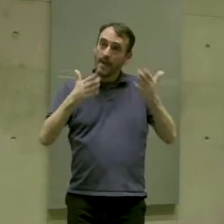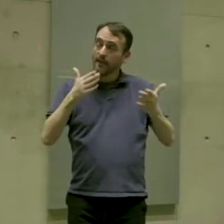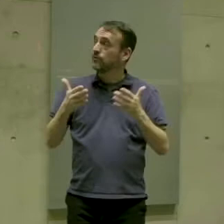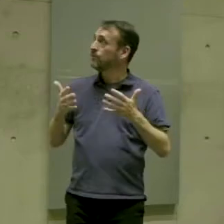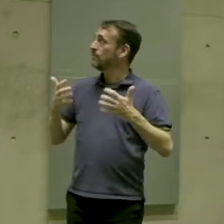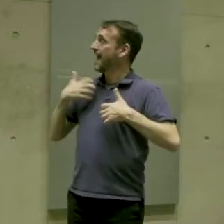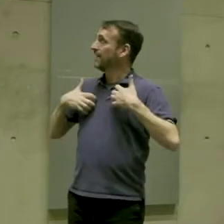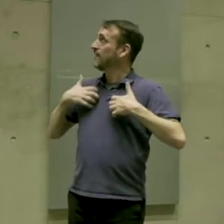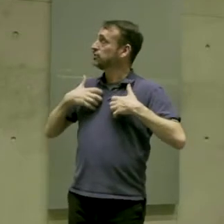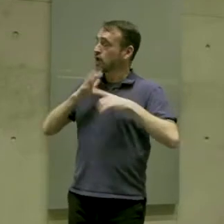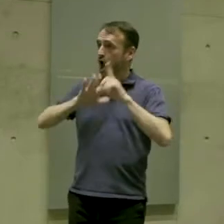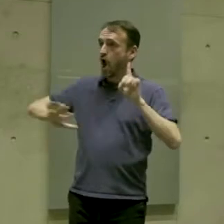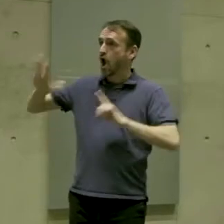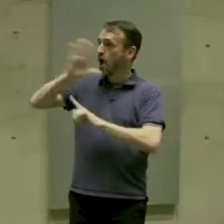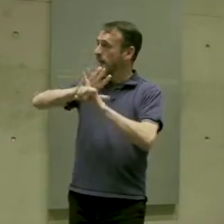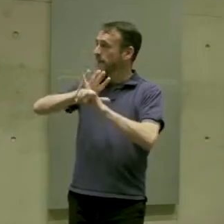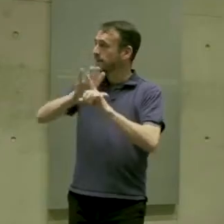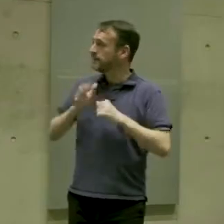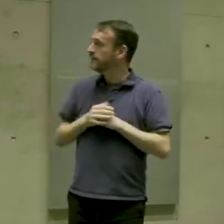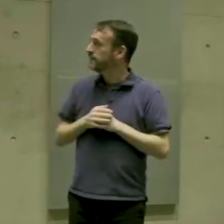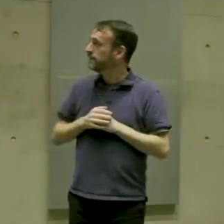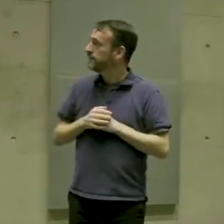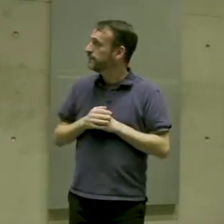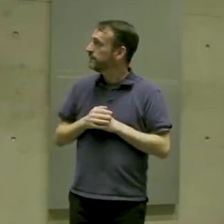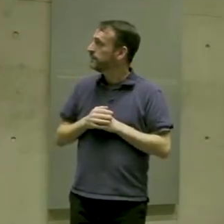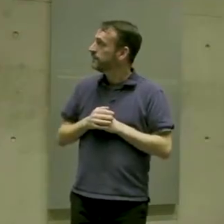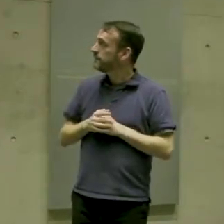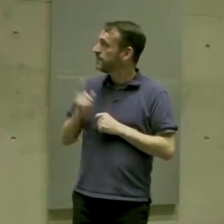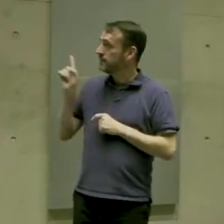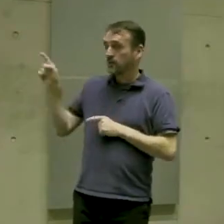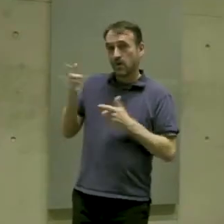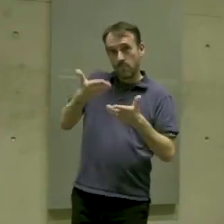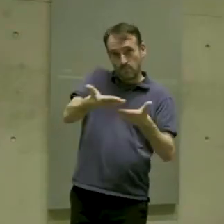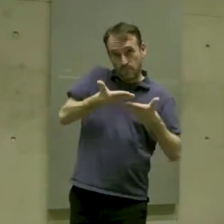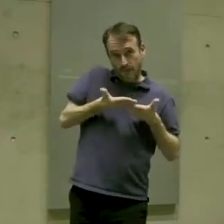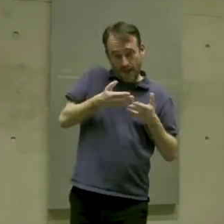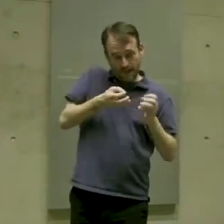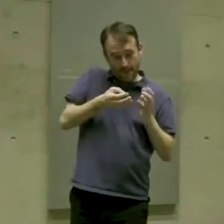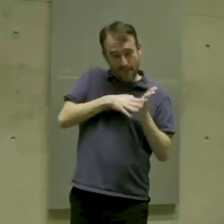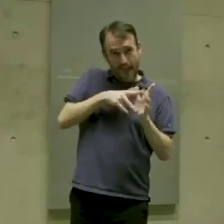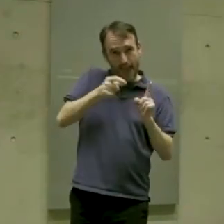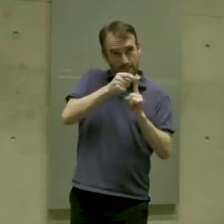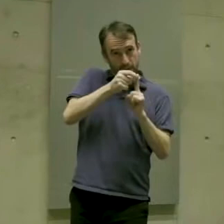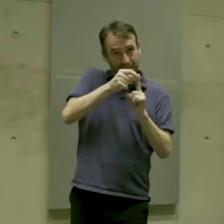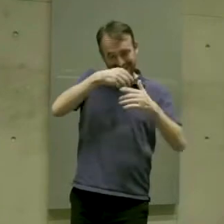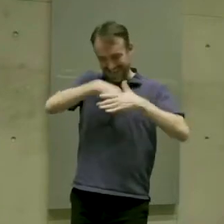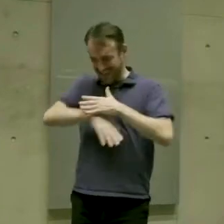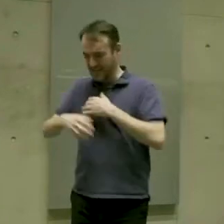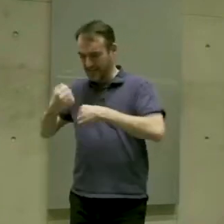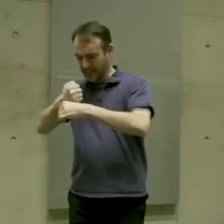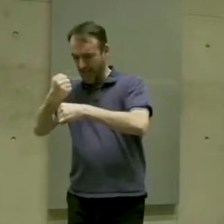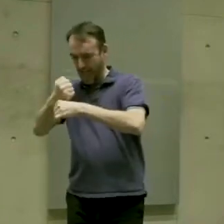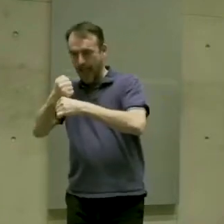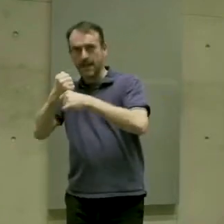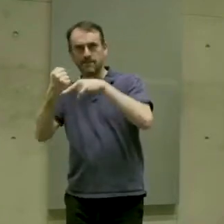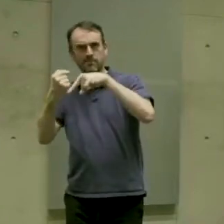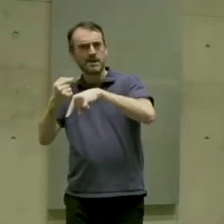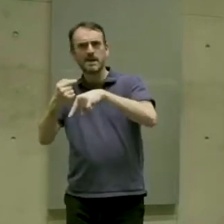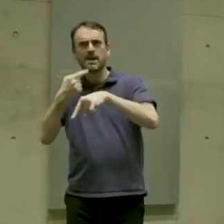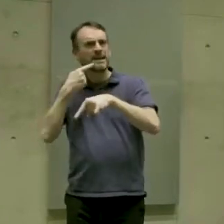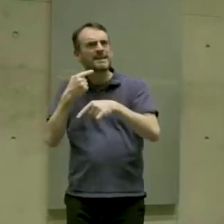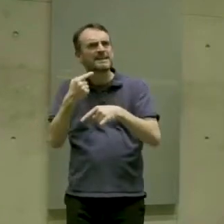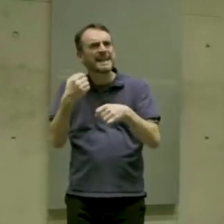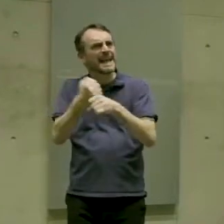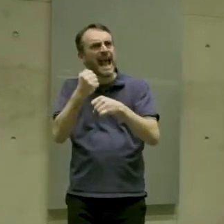little ridiculous to say it out loud, but providing a map to a text adventure game would, in oftentimes, kind of defeat the entire point of the